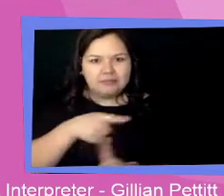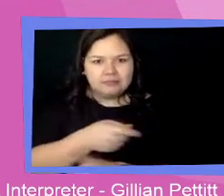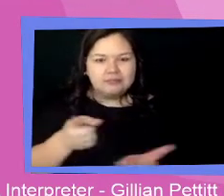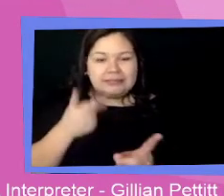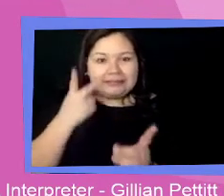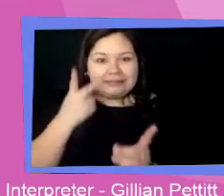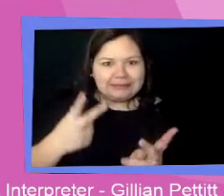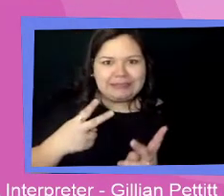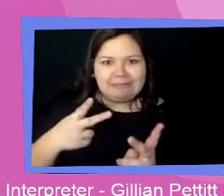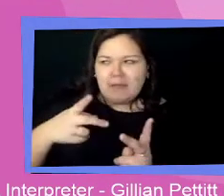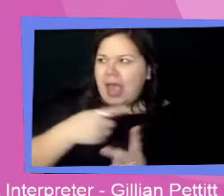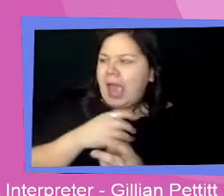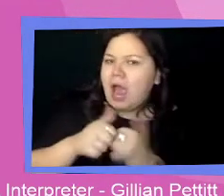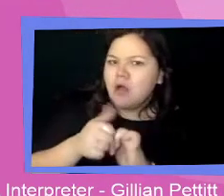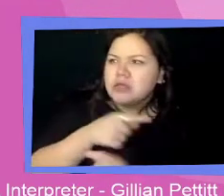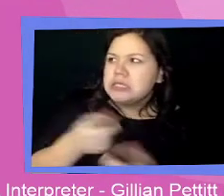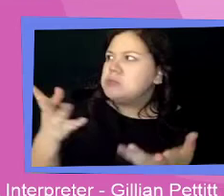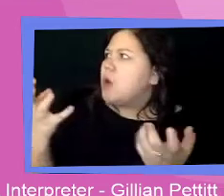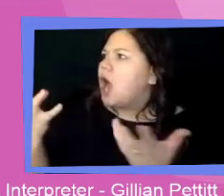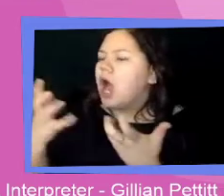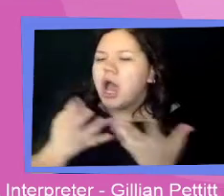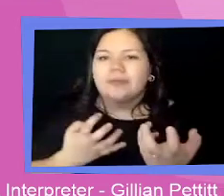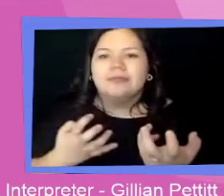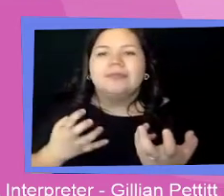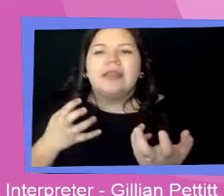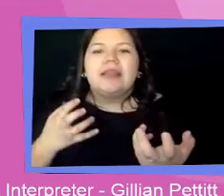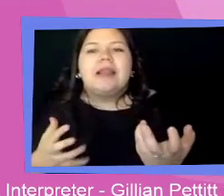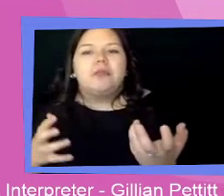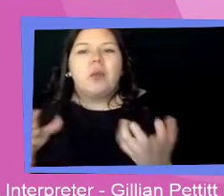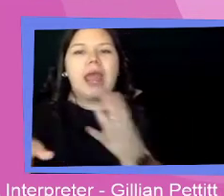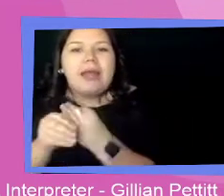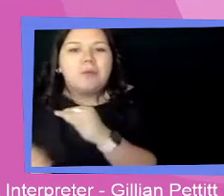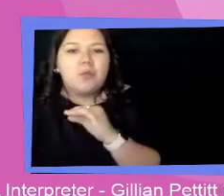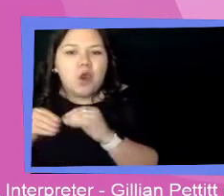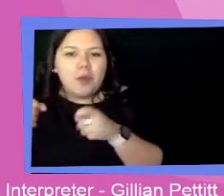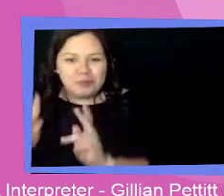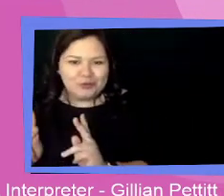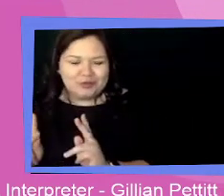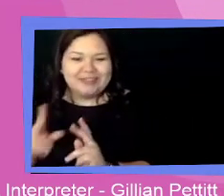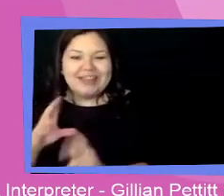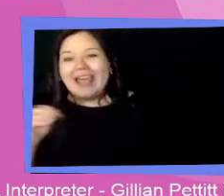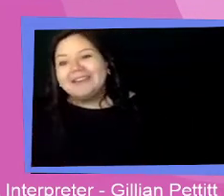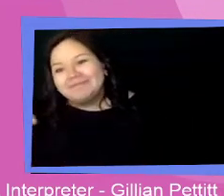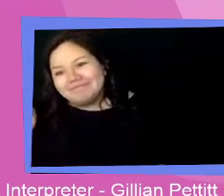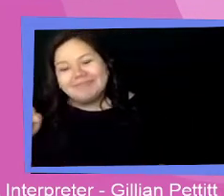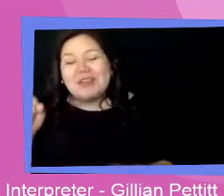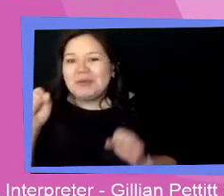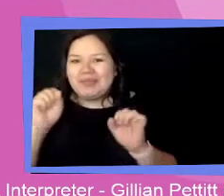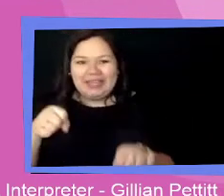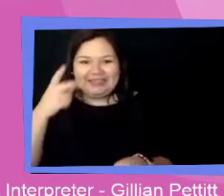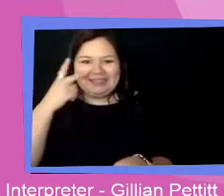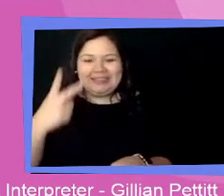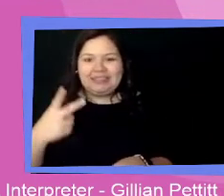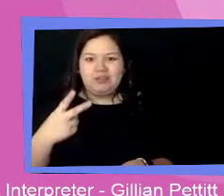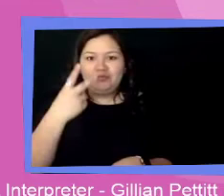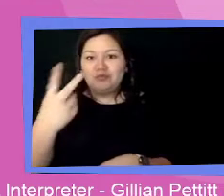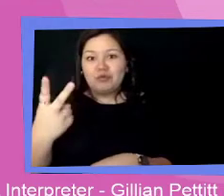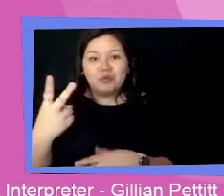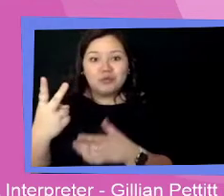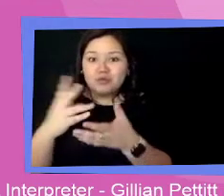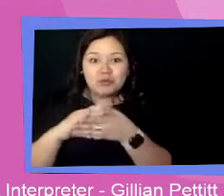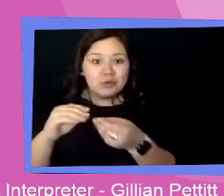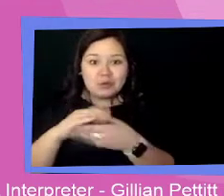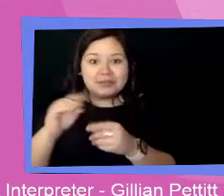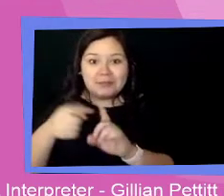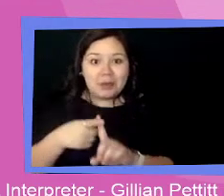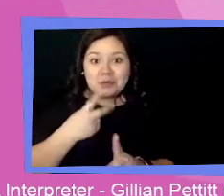like more queer stories, like Danny was saying, you know, like you can tell two stories about two Syrian refugees who are